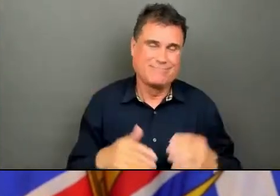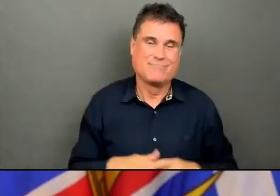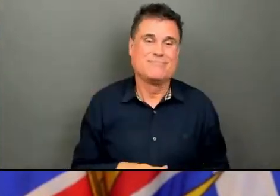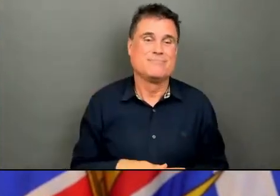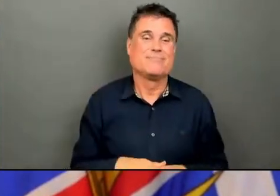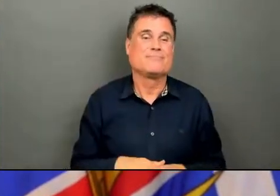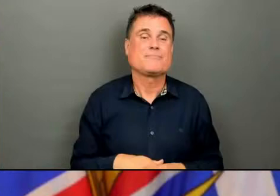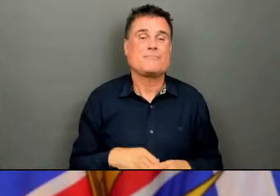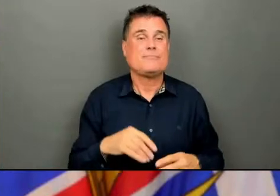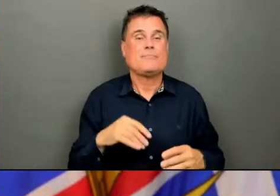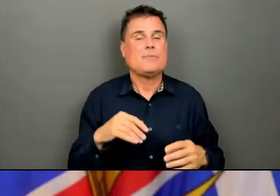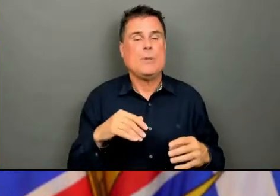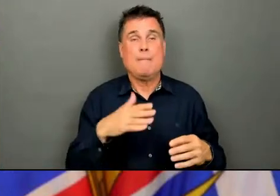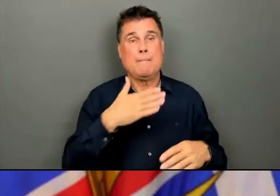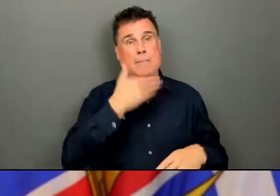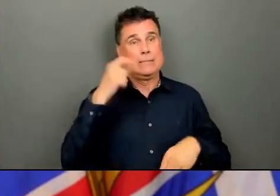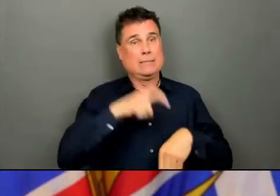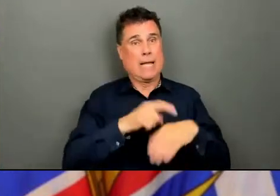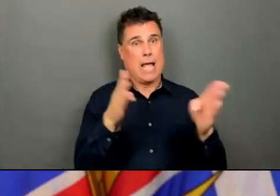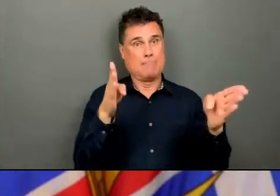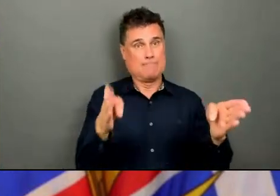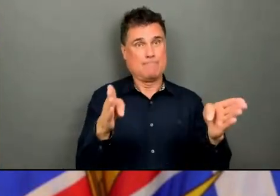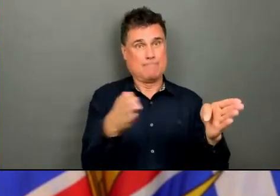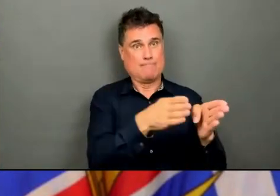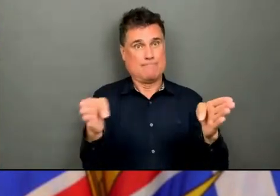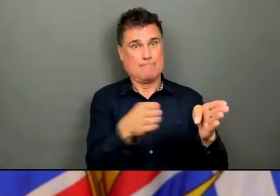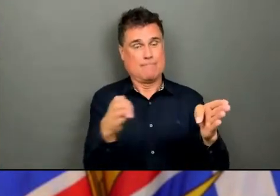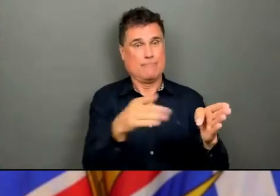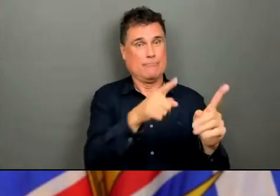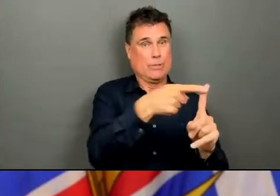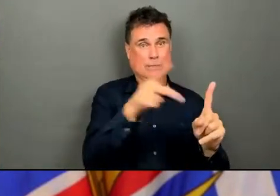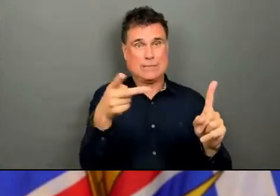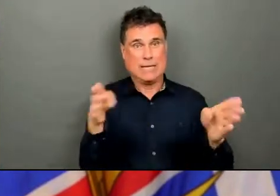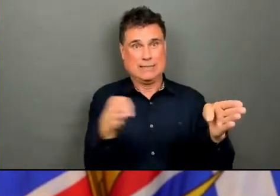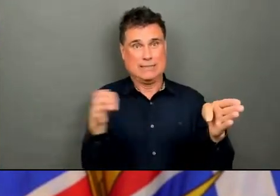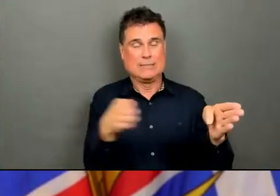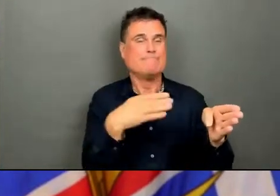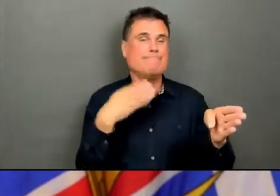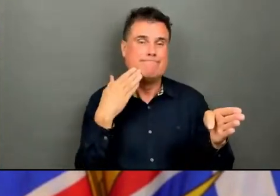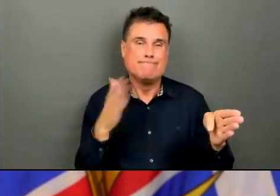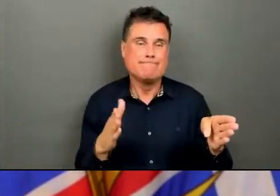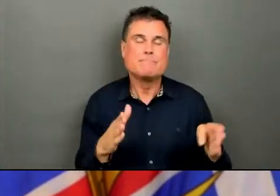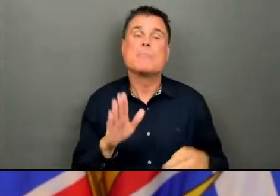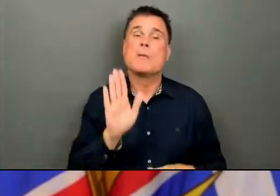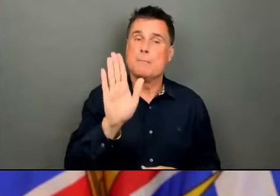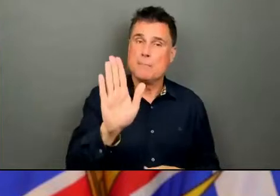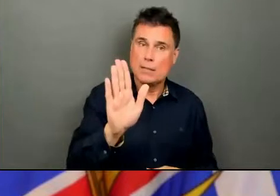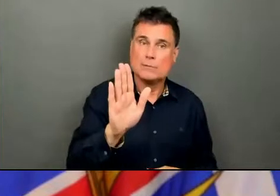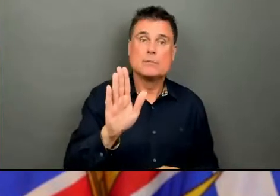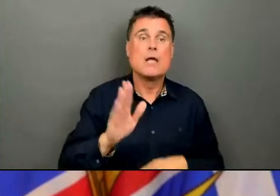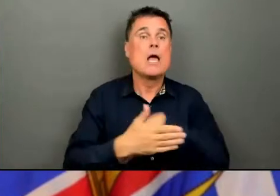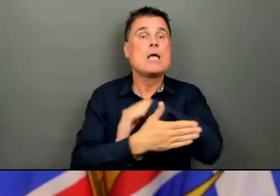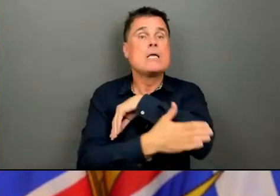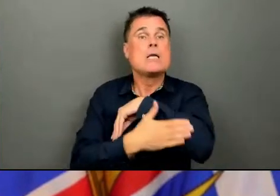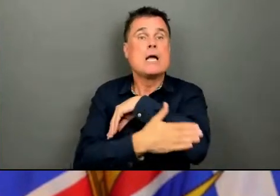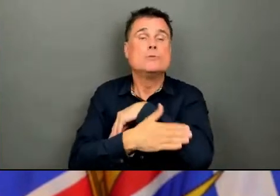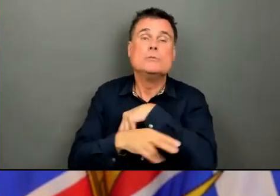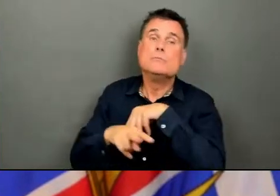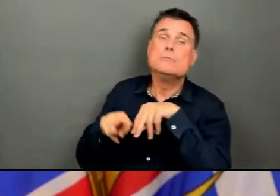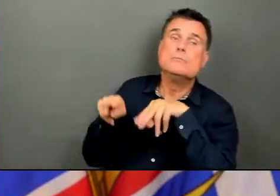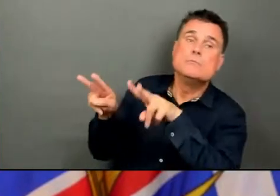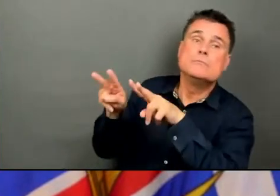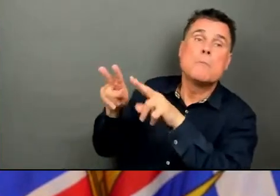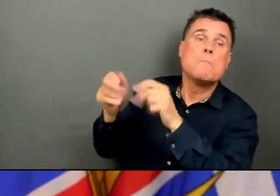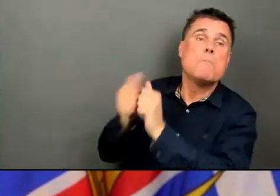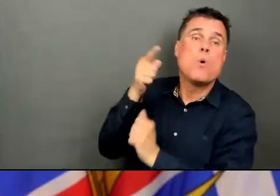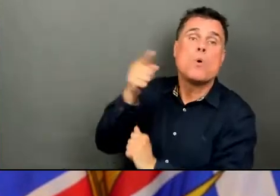yet. But there is mounting evidence, and I think most of us would agree, that the short interval of 3 or 4 weeks that